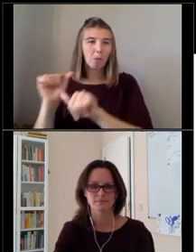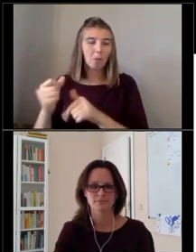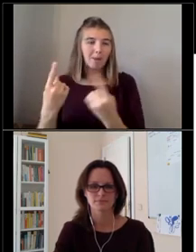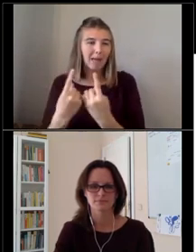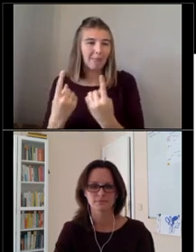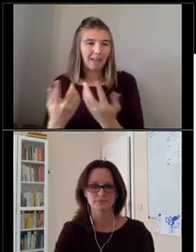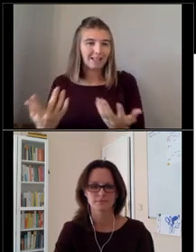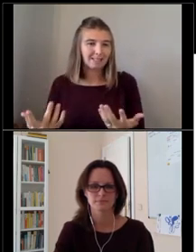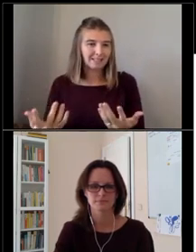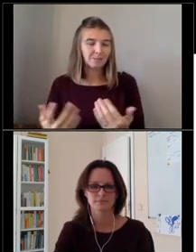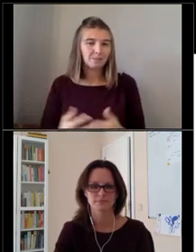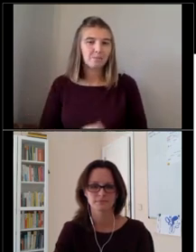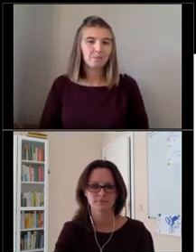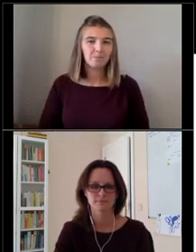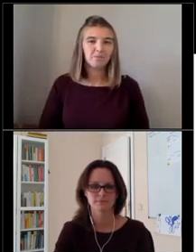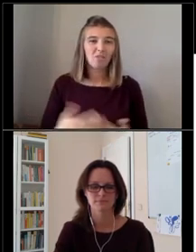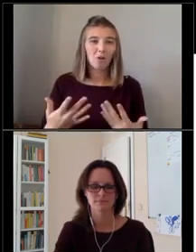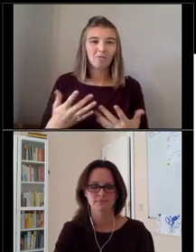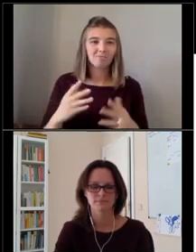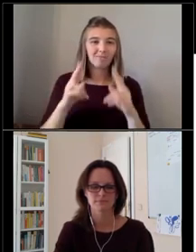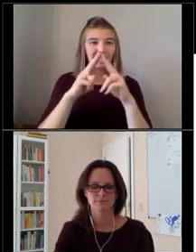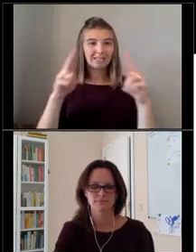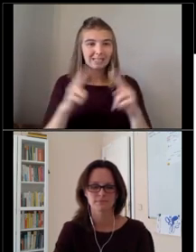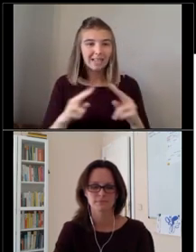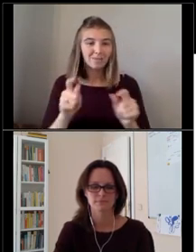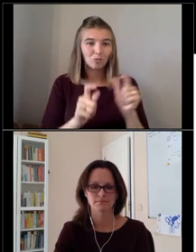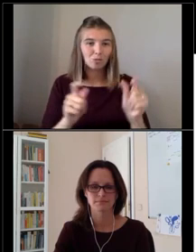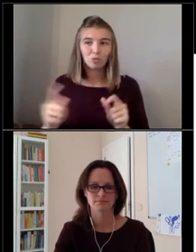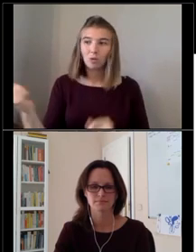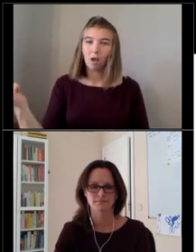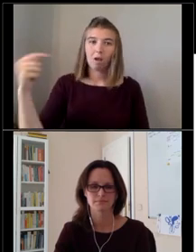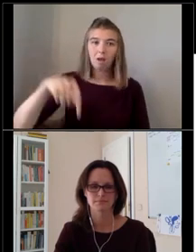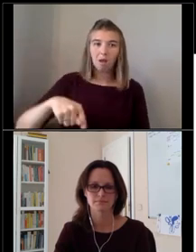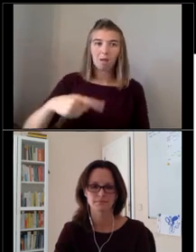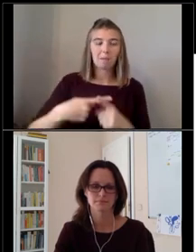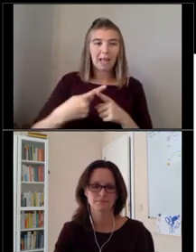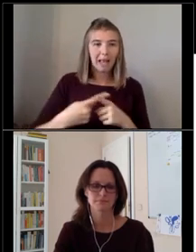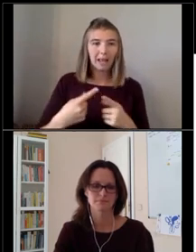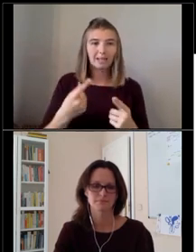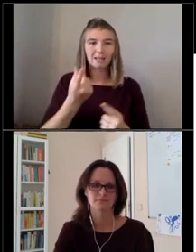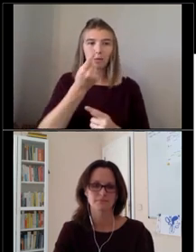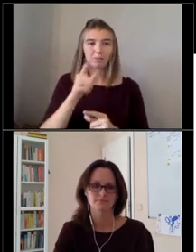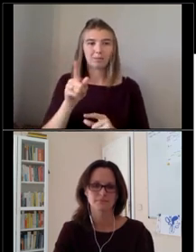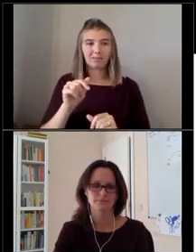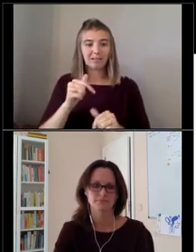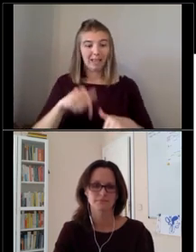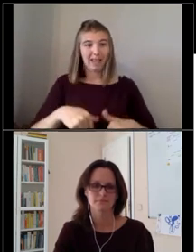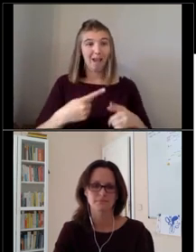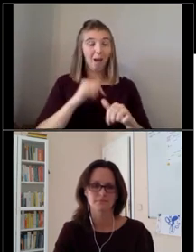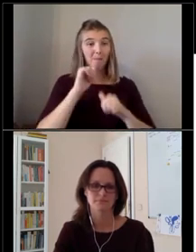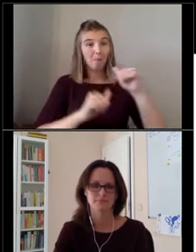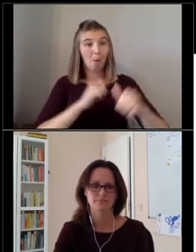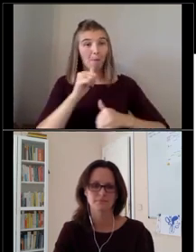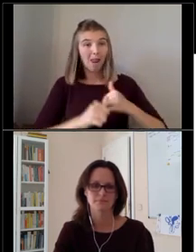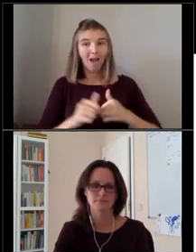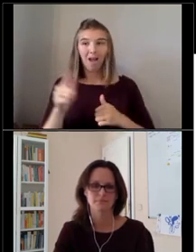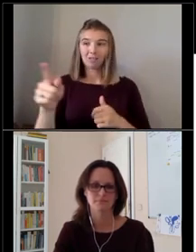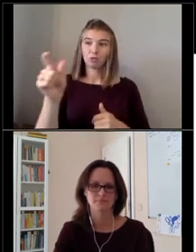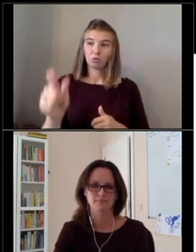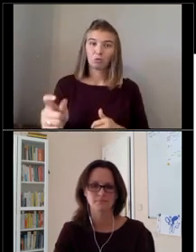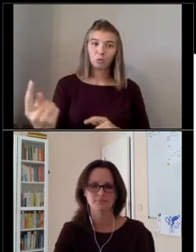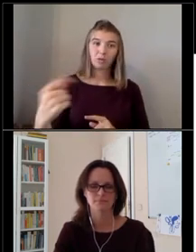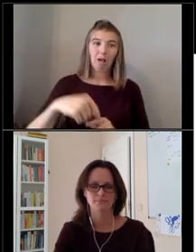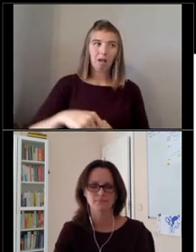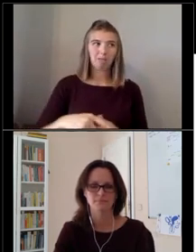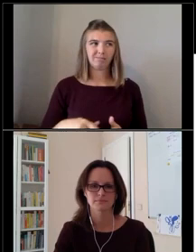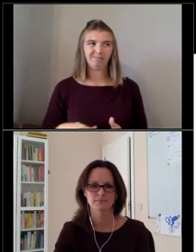and academics from all over the world, and we have to bear that in mind. That's what I'd say. In fact, Lanel has said they